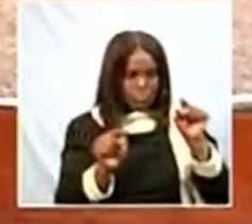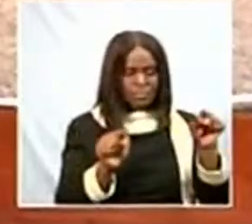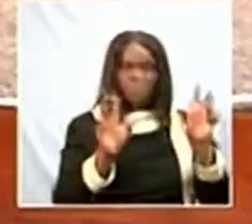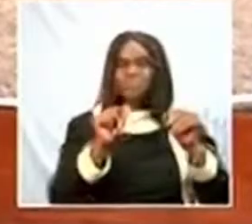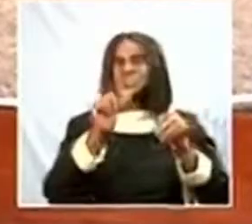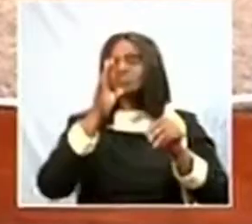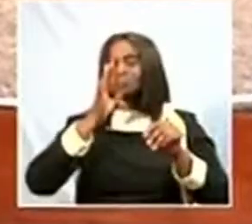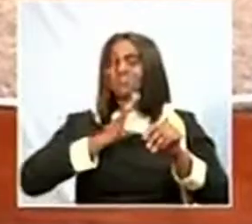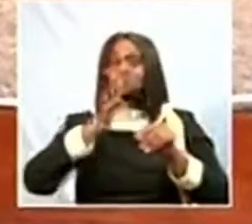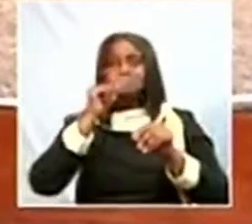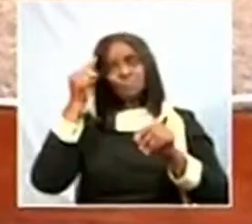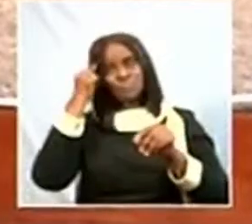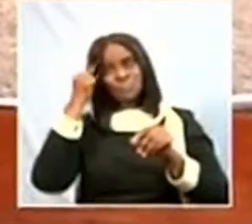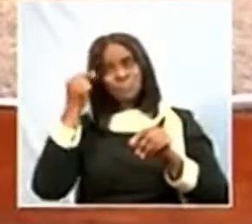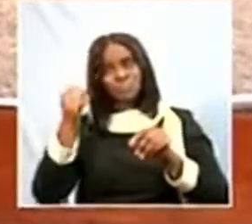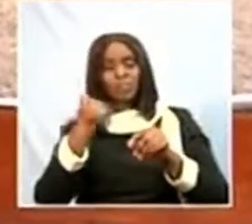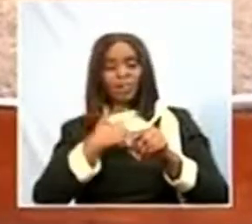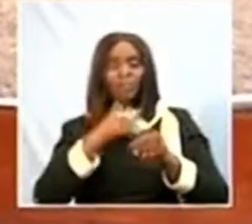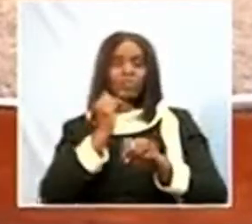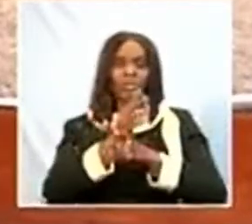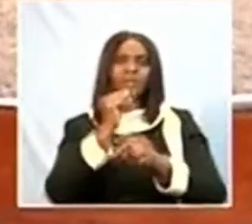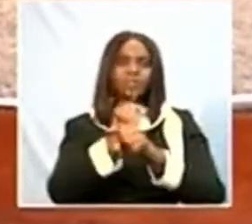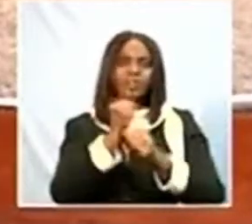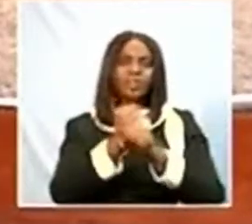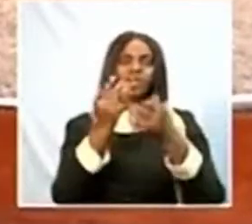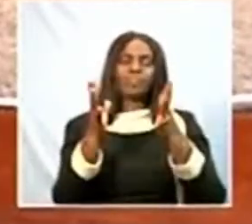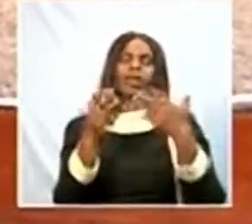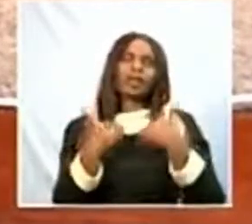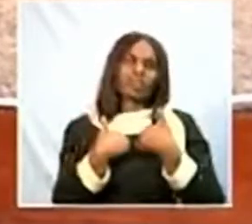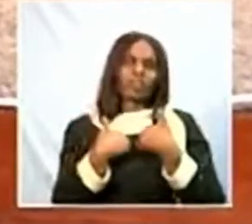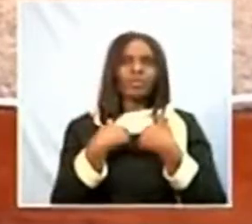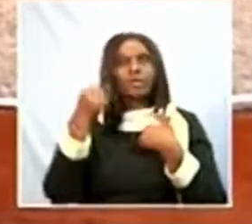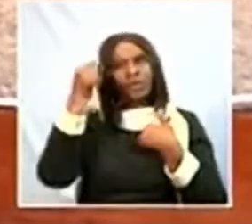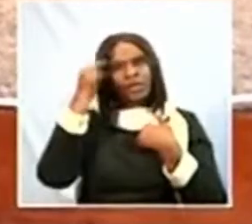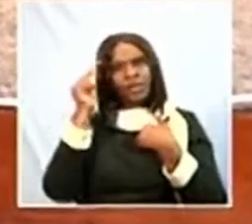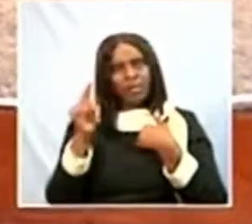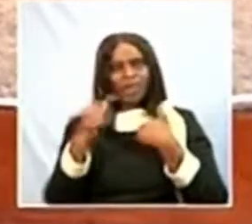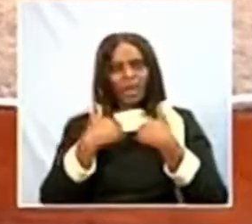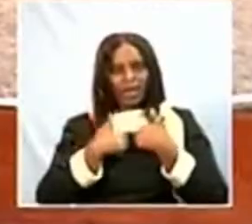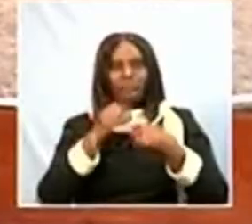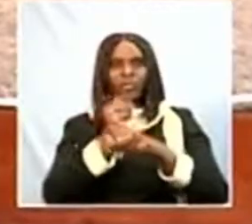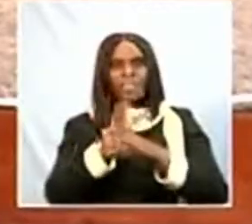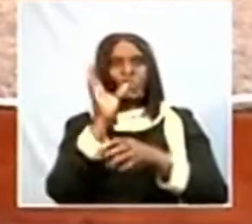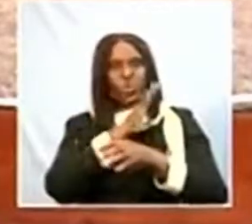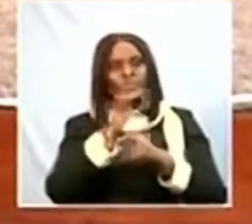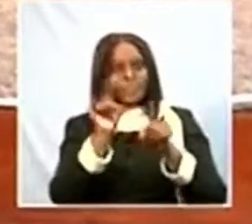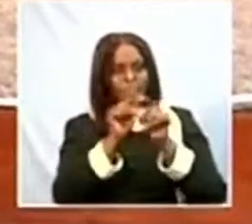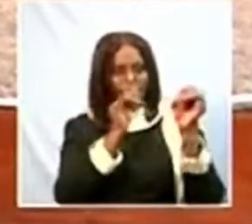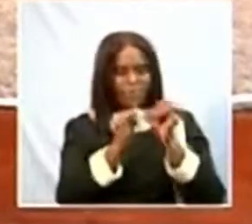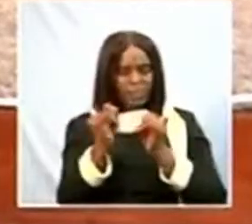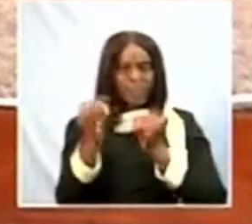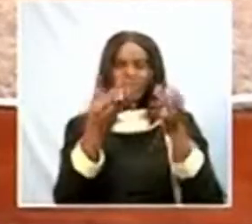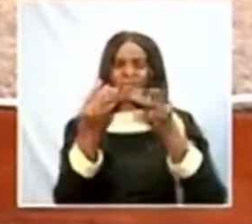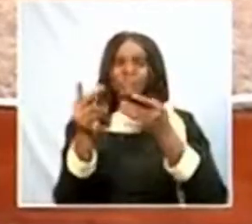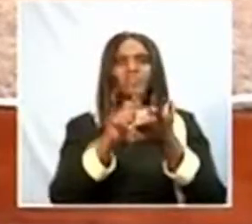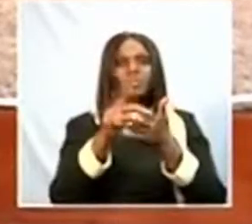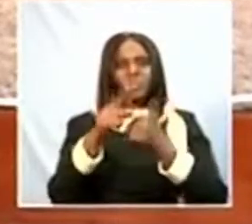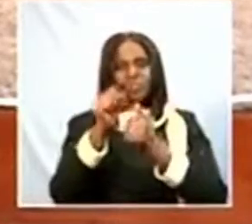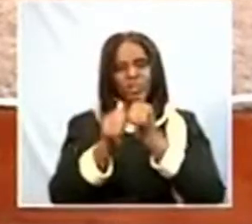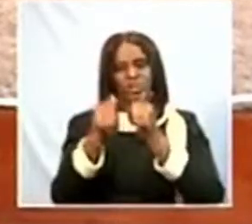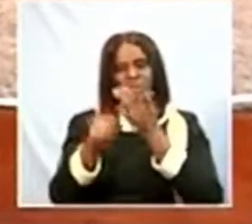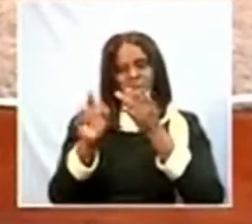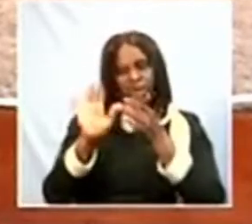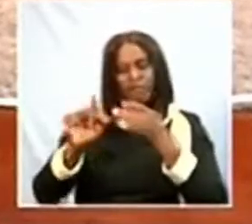Madam Speaker, the government has already done a lot, Madam Speaker. The government has already implemented so many programs, Madam Speaker, which are